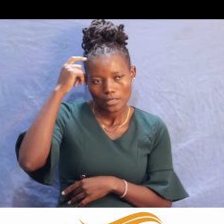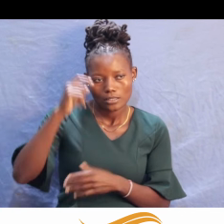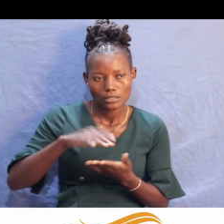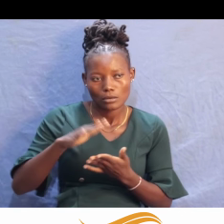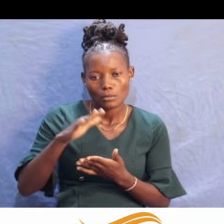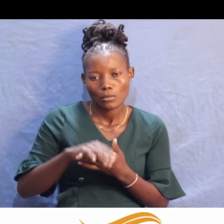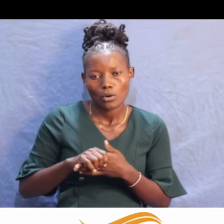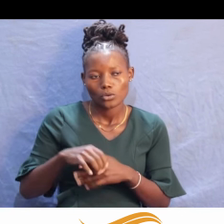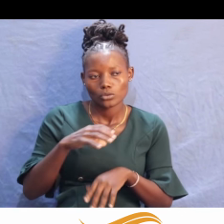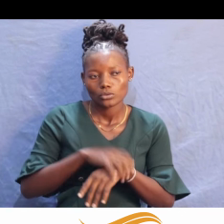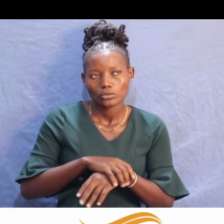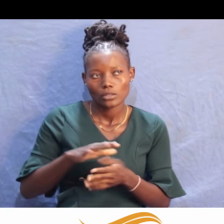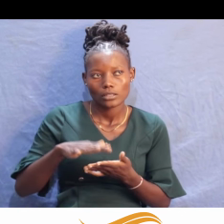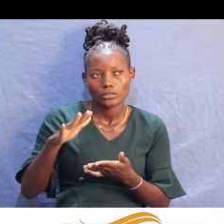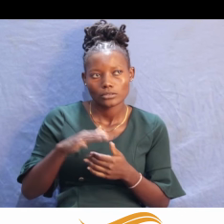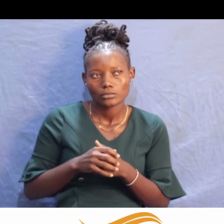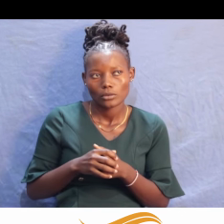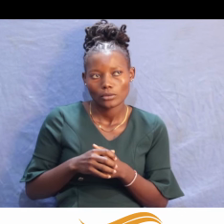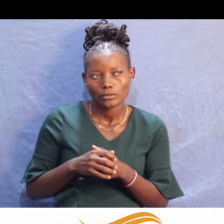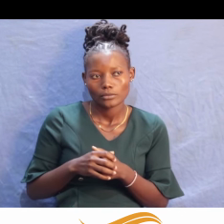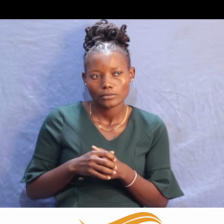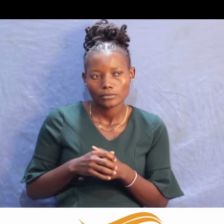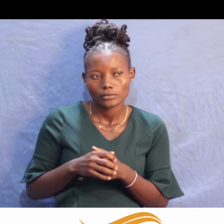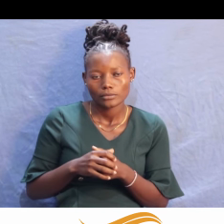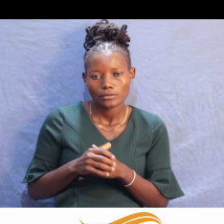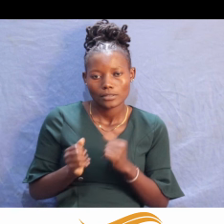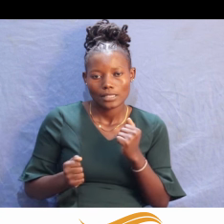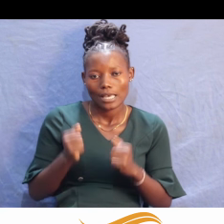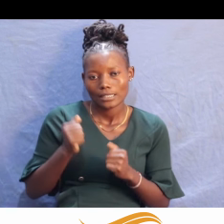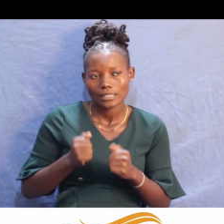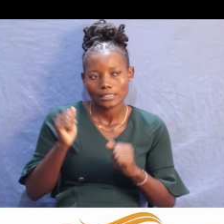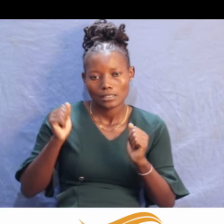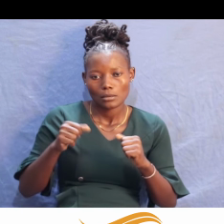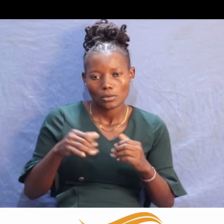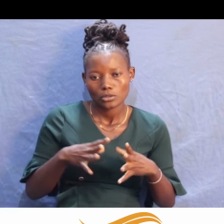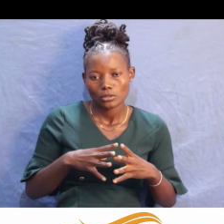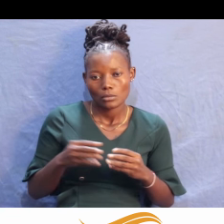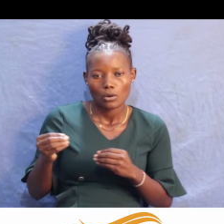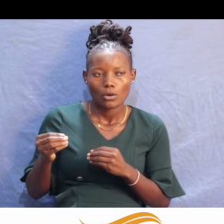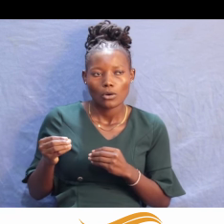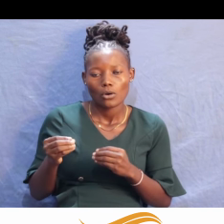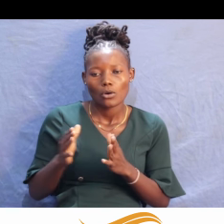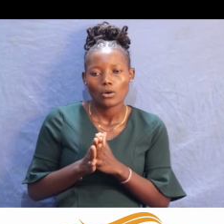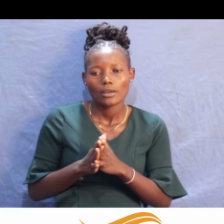a point where he can't do no more. He stops. But the athlete can go way up here and burn a lot of